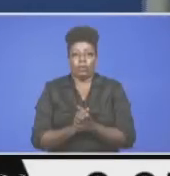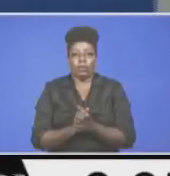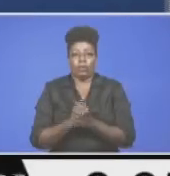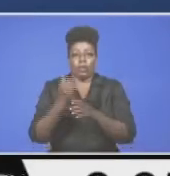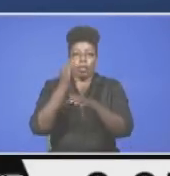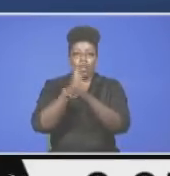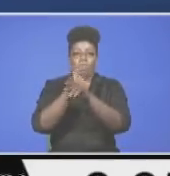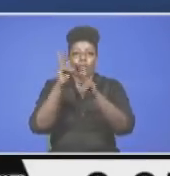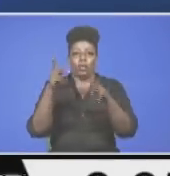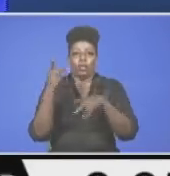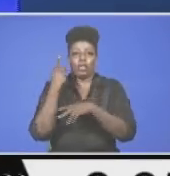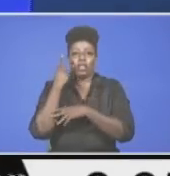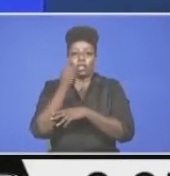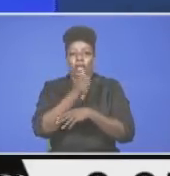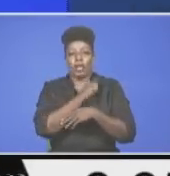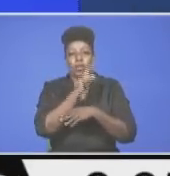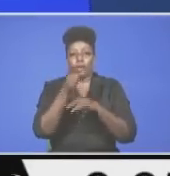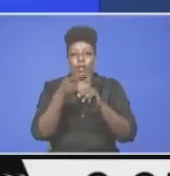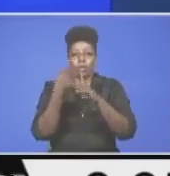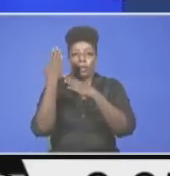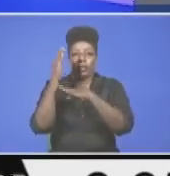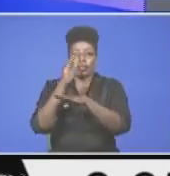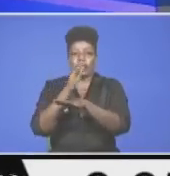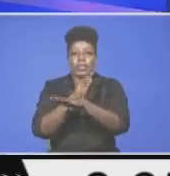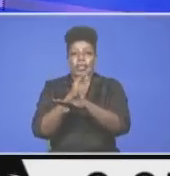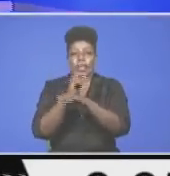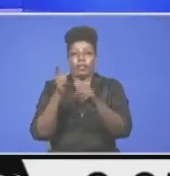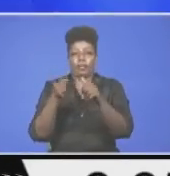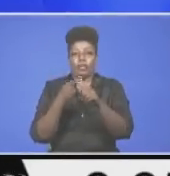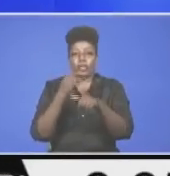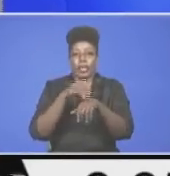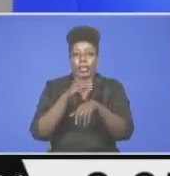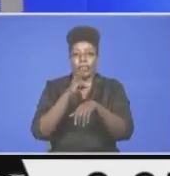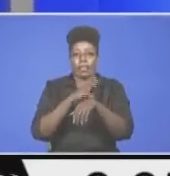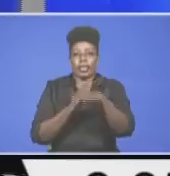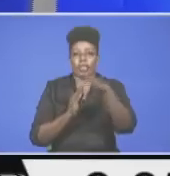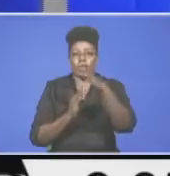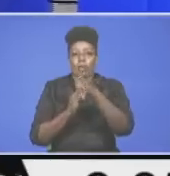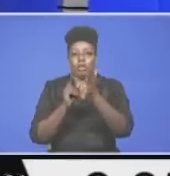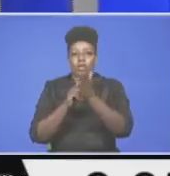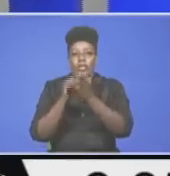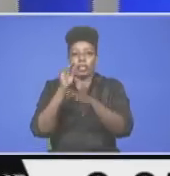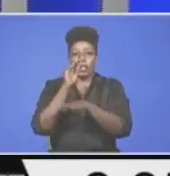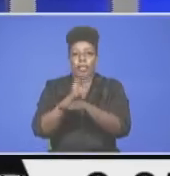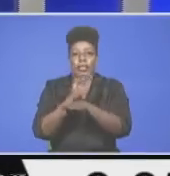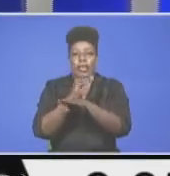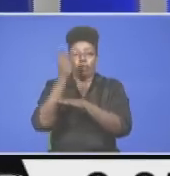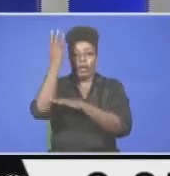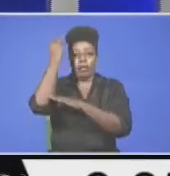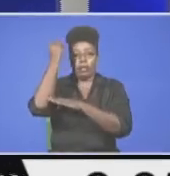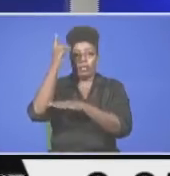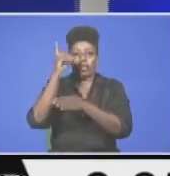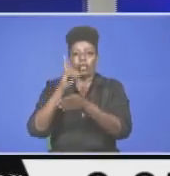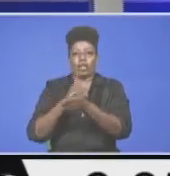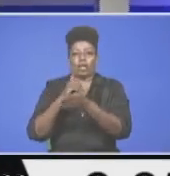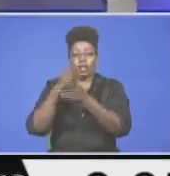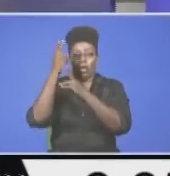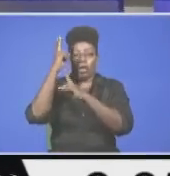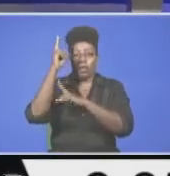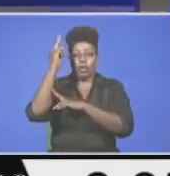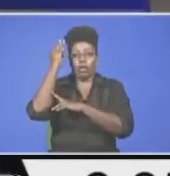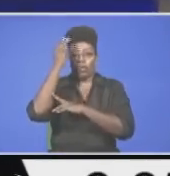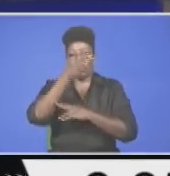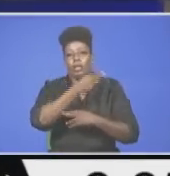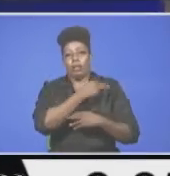Good evening, everyone. I'm Kish Latterly, and welcome to the Bahamas Tonight, first at 6. Topping the news tonight, Prime Minister Dr. the Honorable Hubert